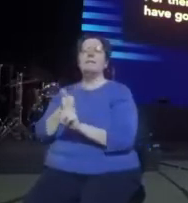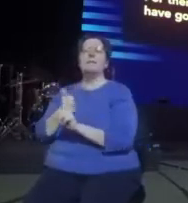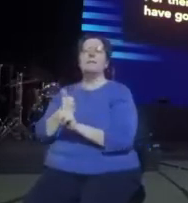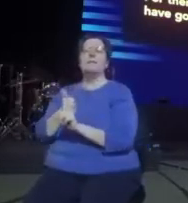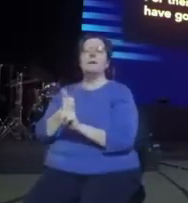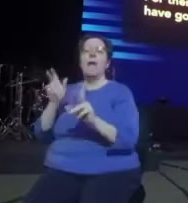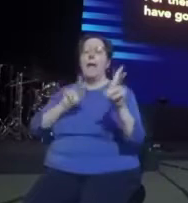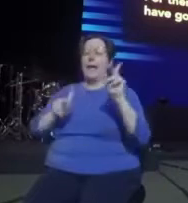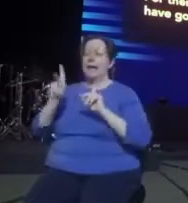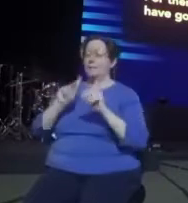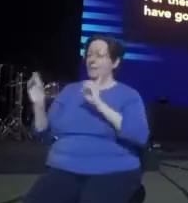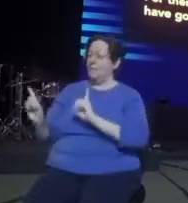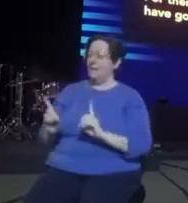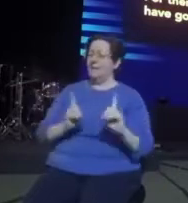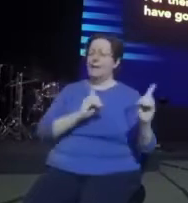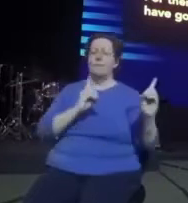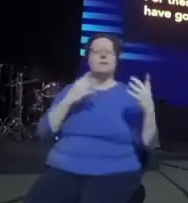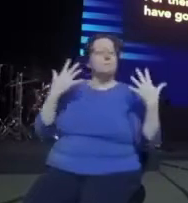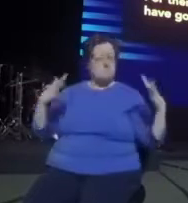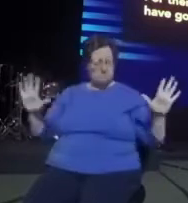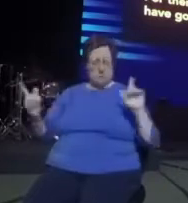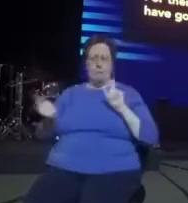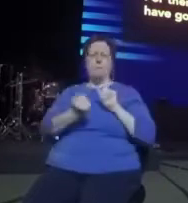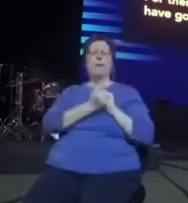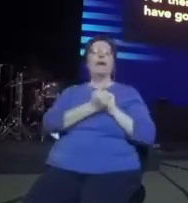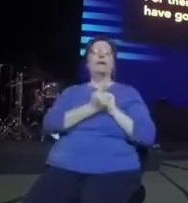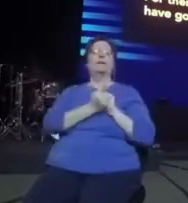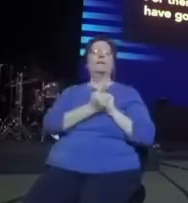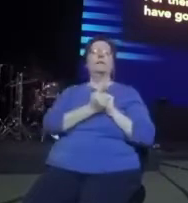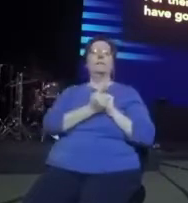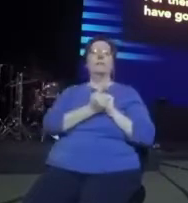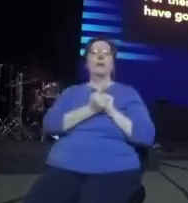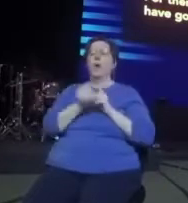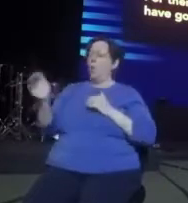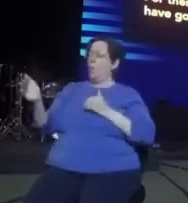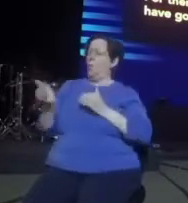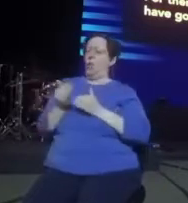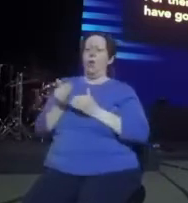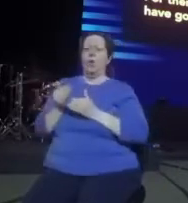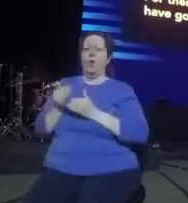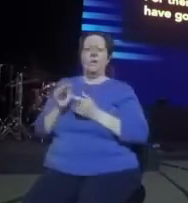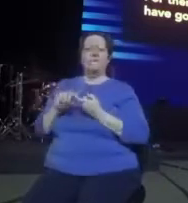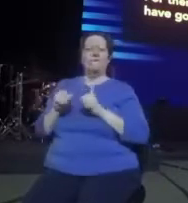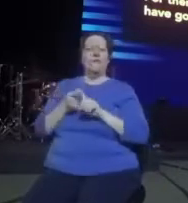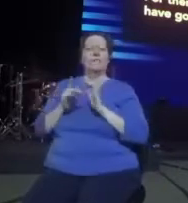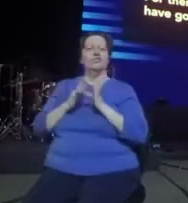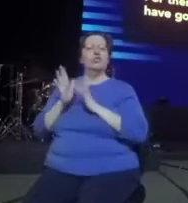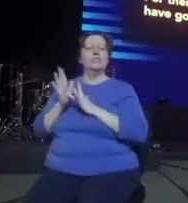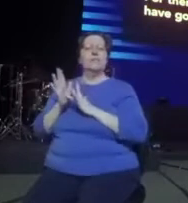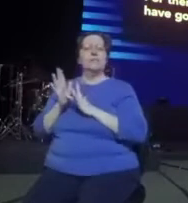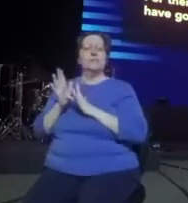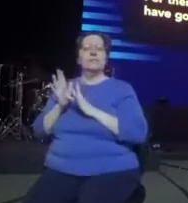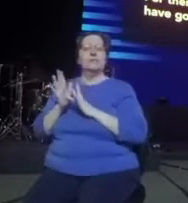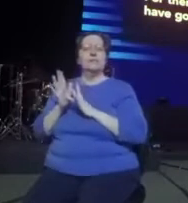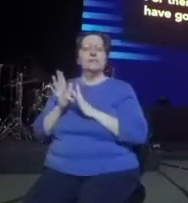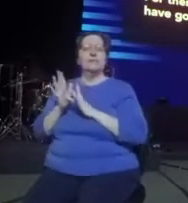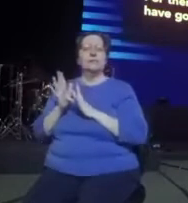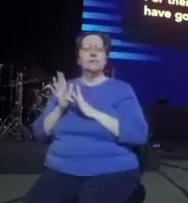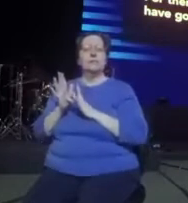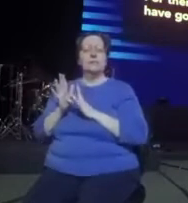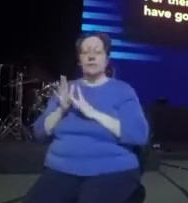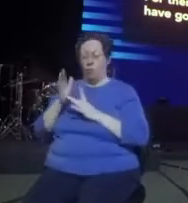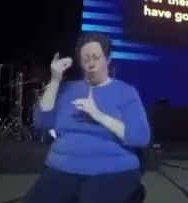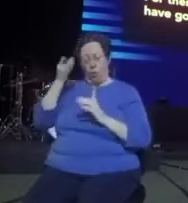as people who have fulfilled. They're in the inner circle with Jesus. They're right